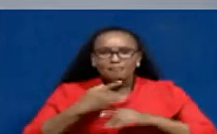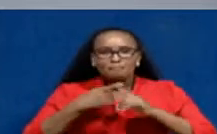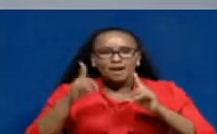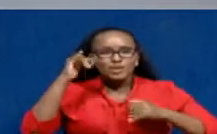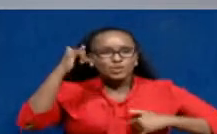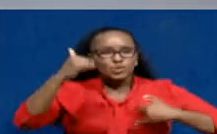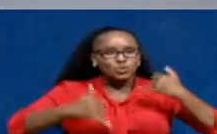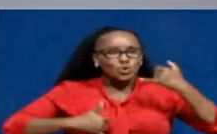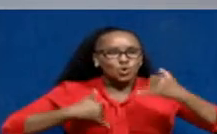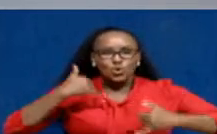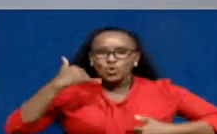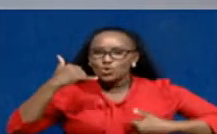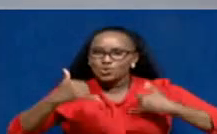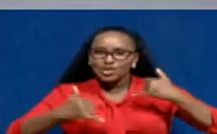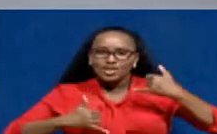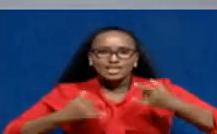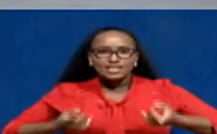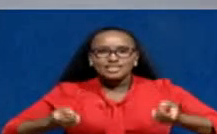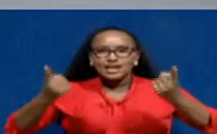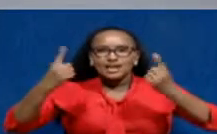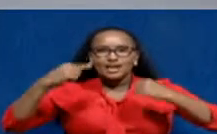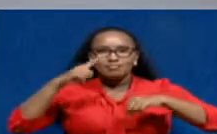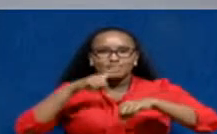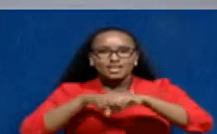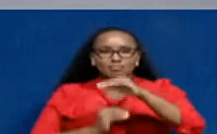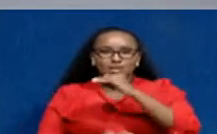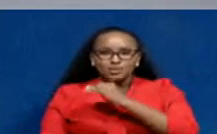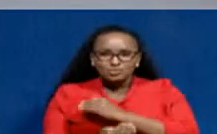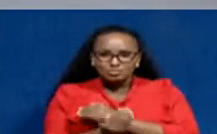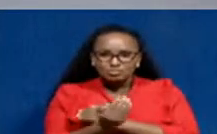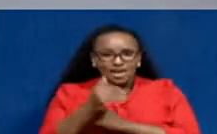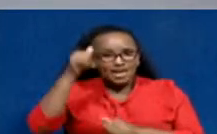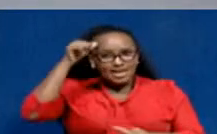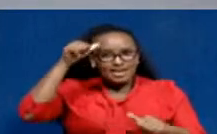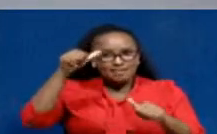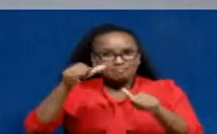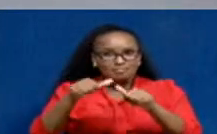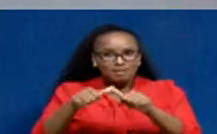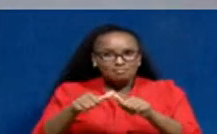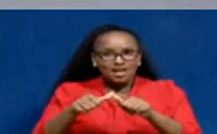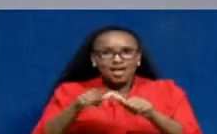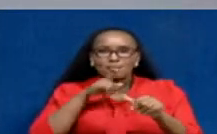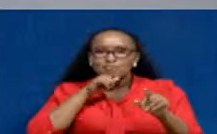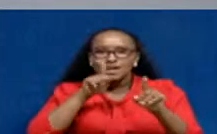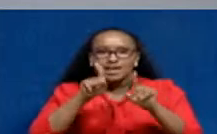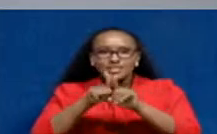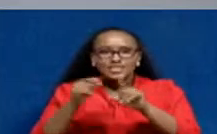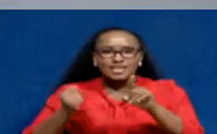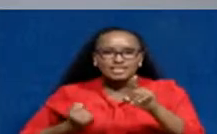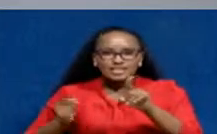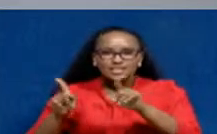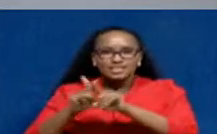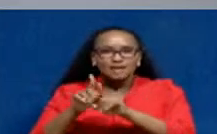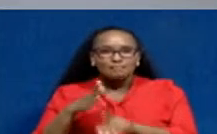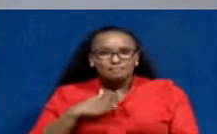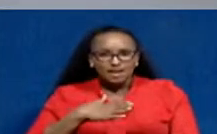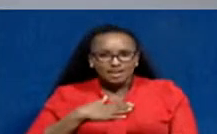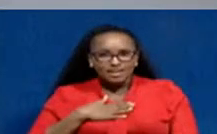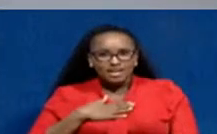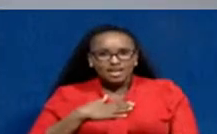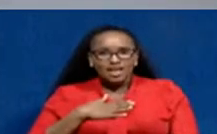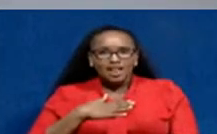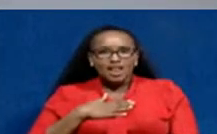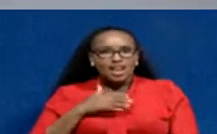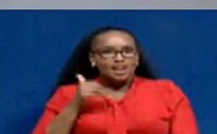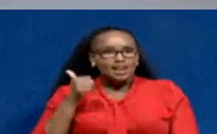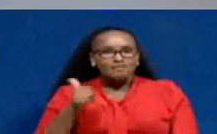joy comes in the morning." Remember, my dear brothers and sisters, that no